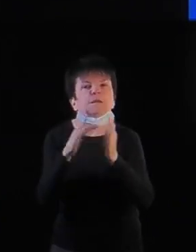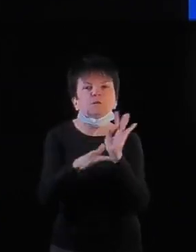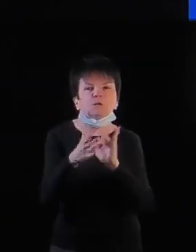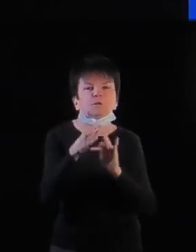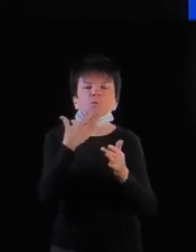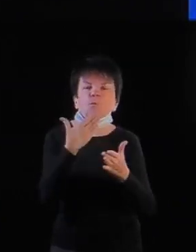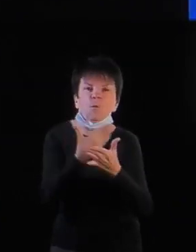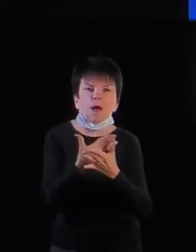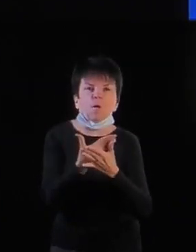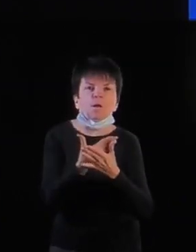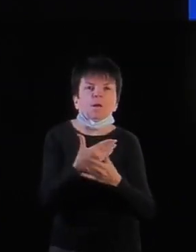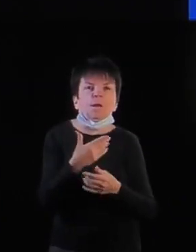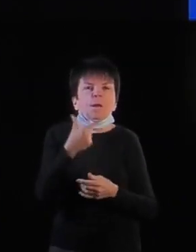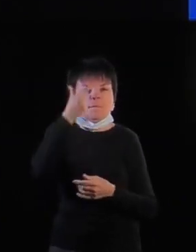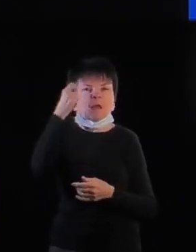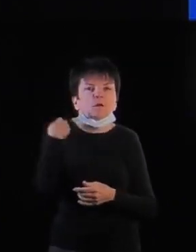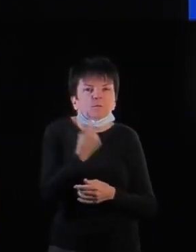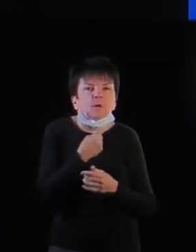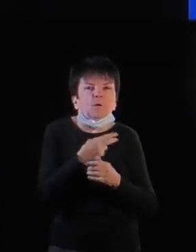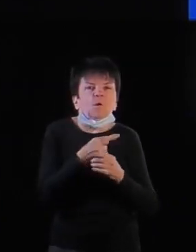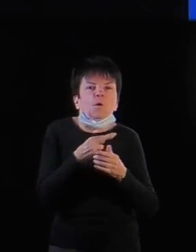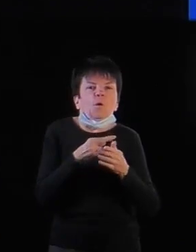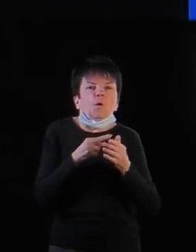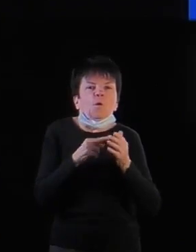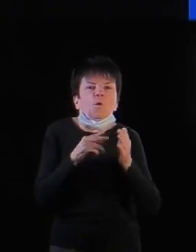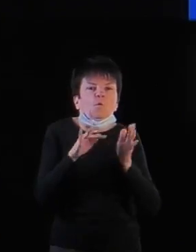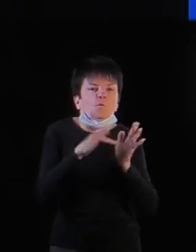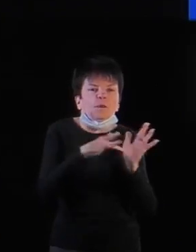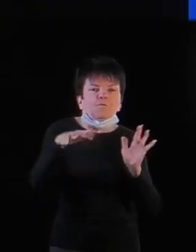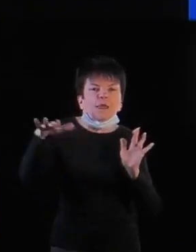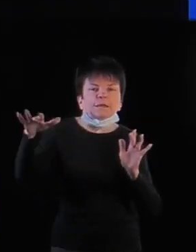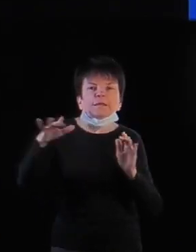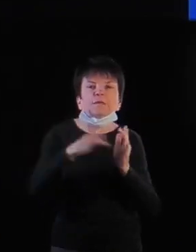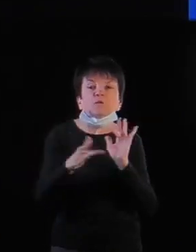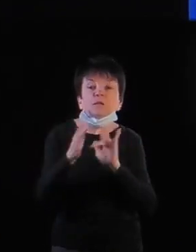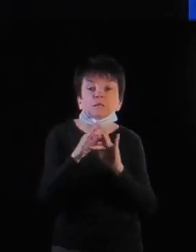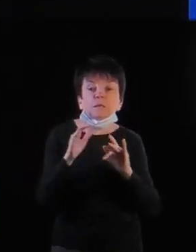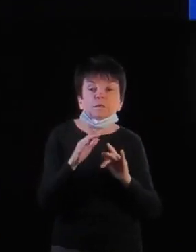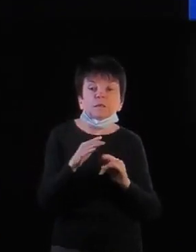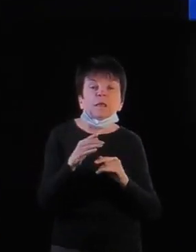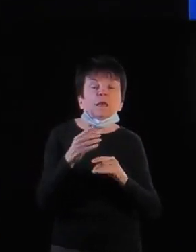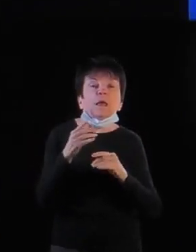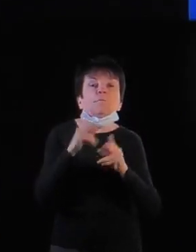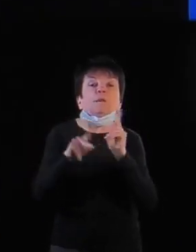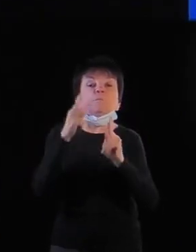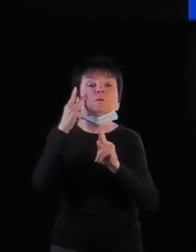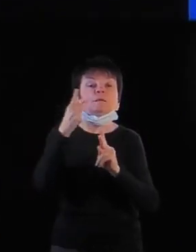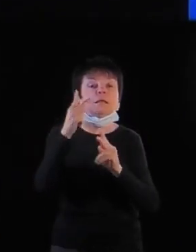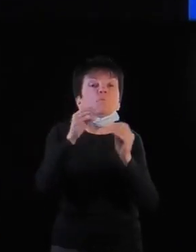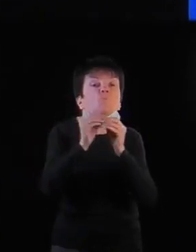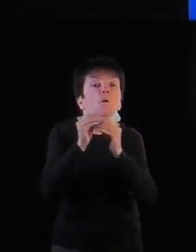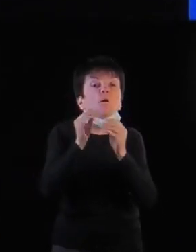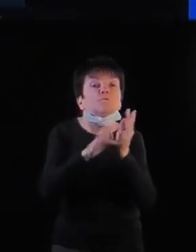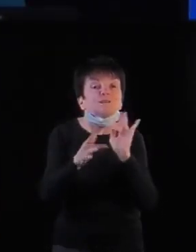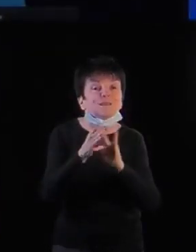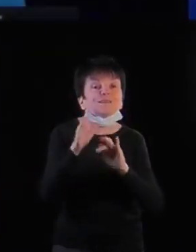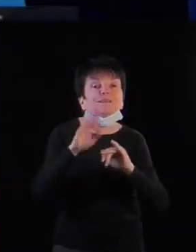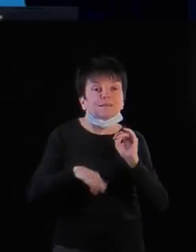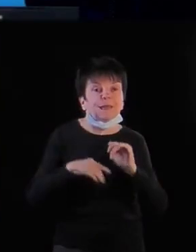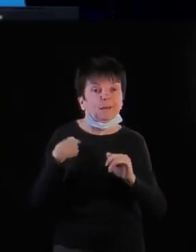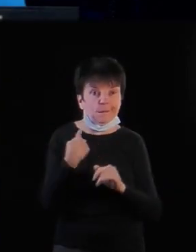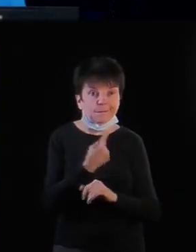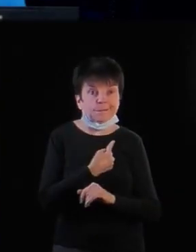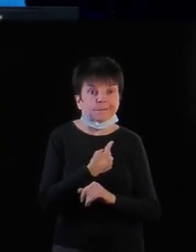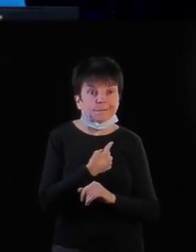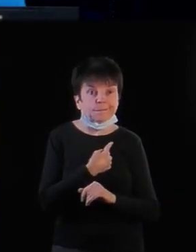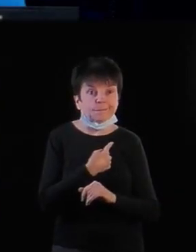reflecting Jesus, just because Jesus is in our hearts and people start seeing more of Jesus in us than they see of us,